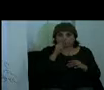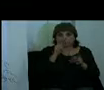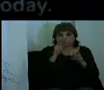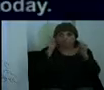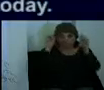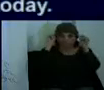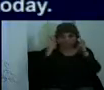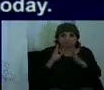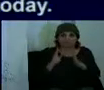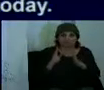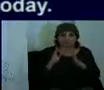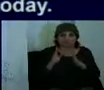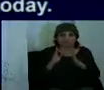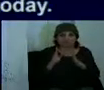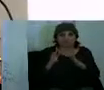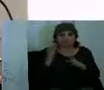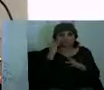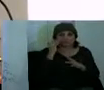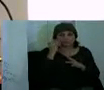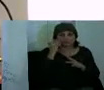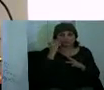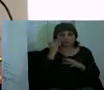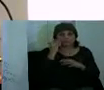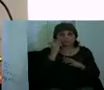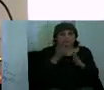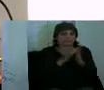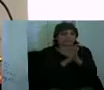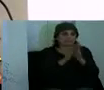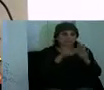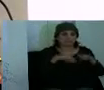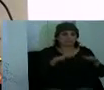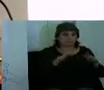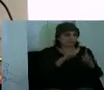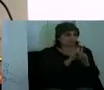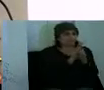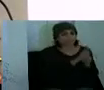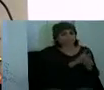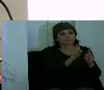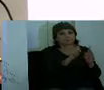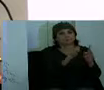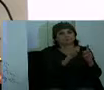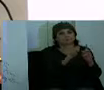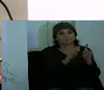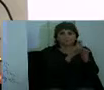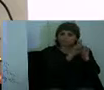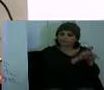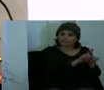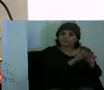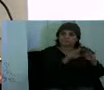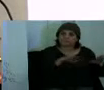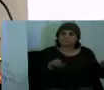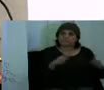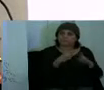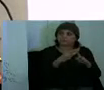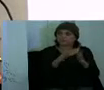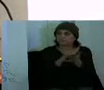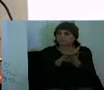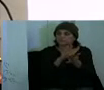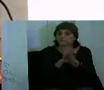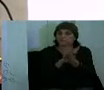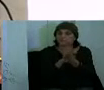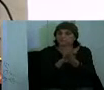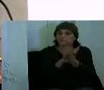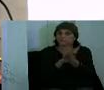are familiar, who escort children to school and protect them from danger of destruction.